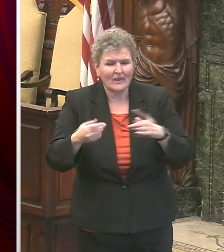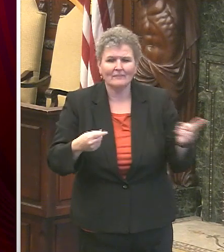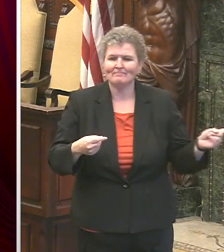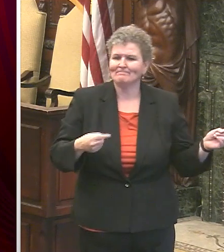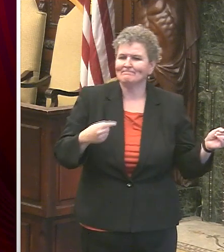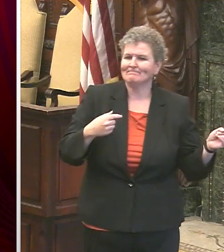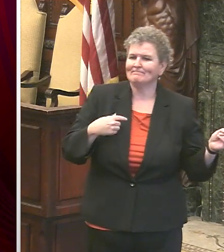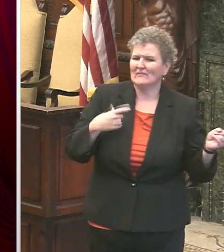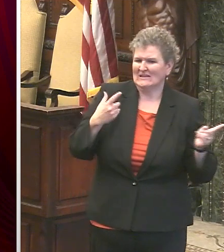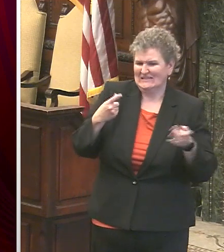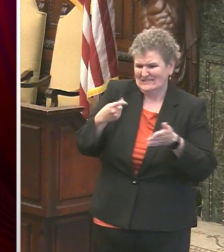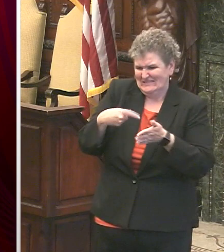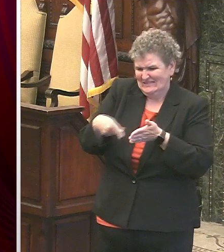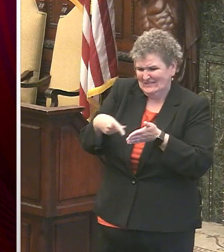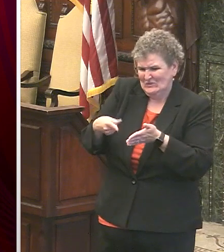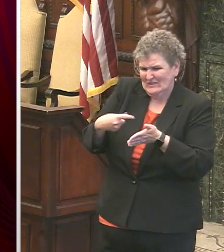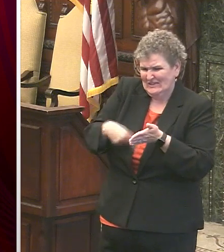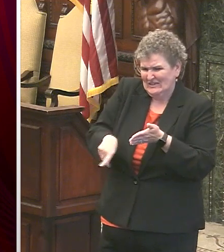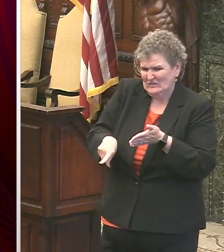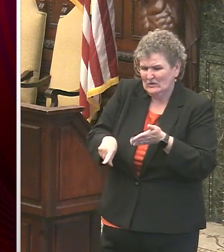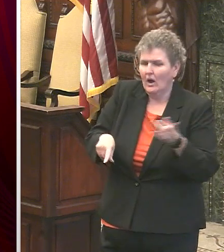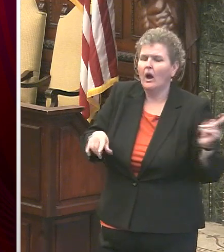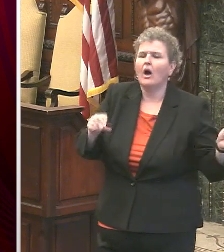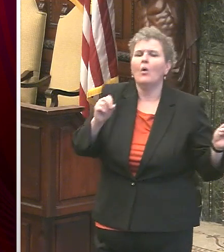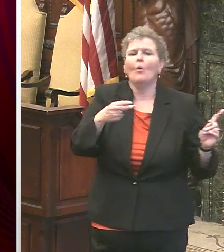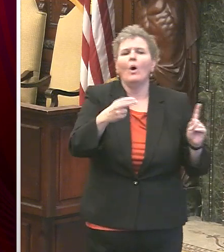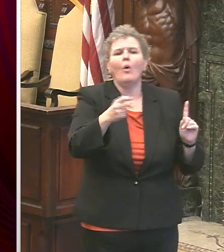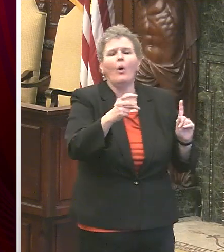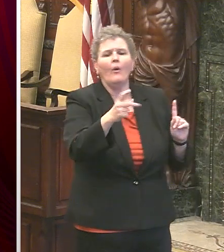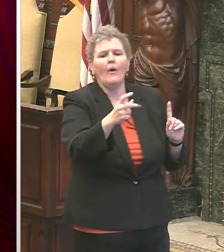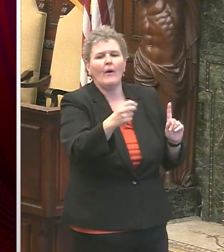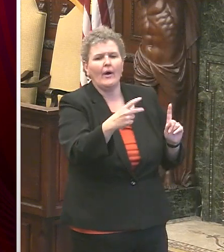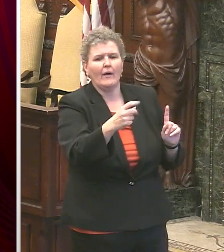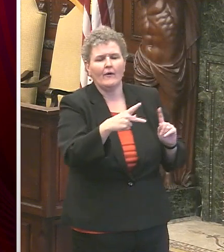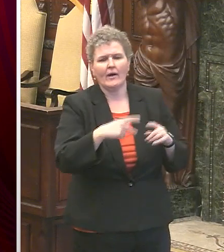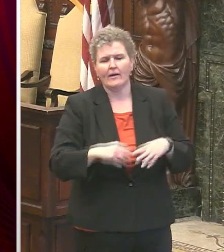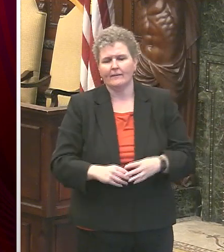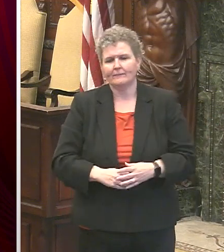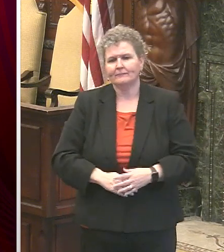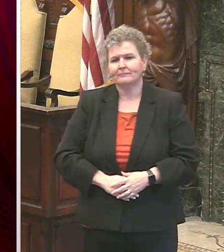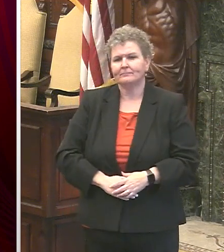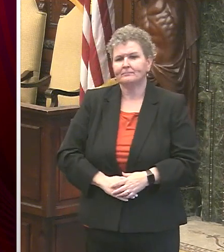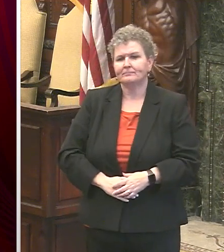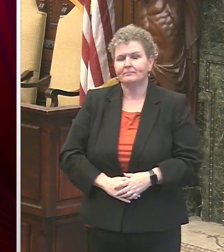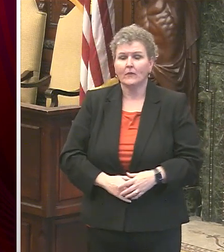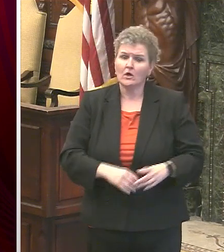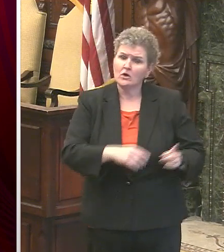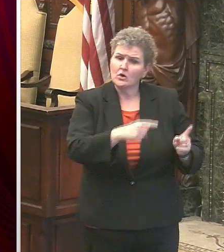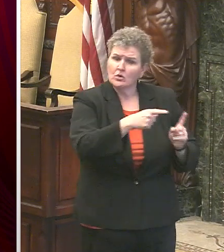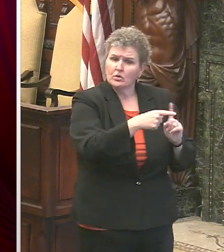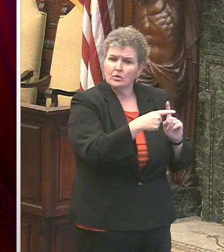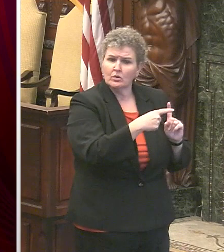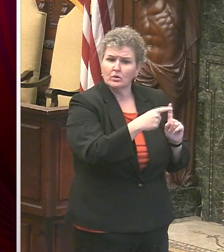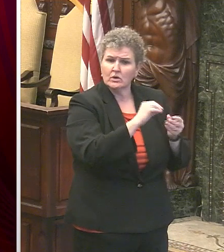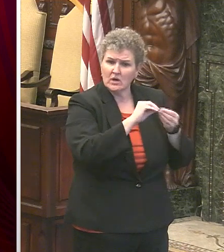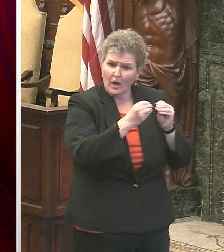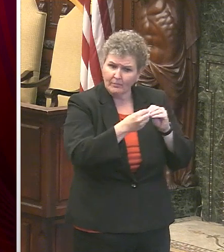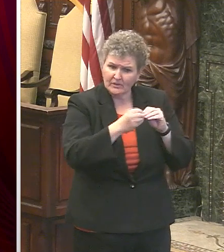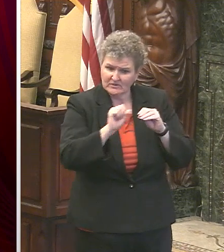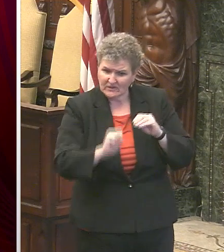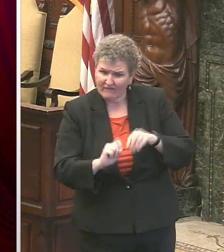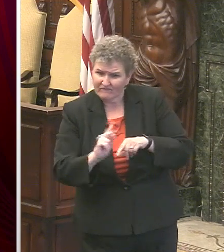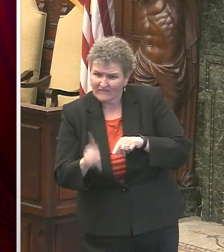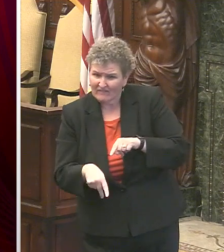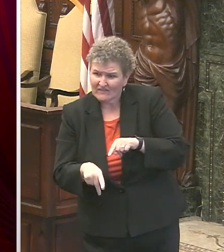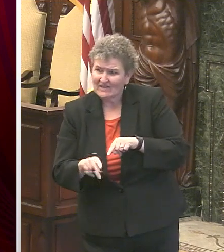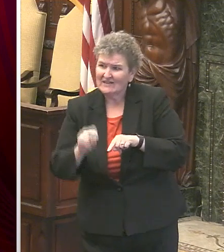week. Sometime. Okay, sorry. And with the South Philadelphia and far Northeast numbers going up, has the